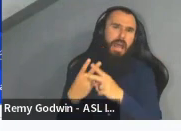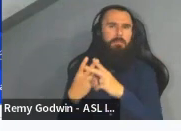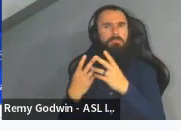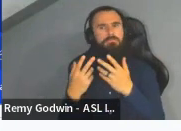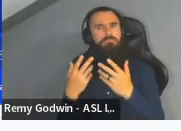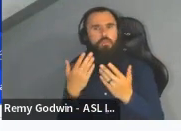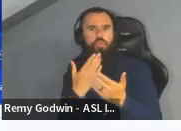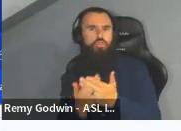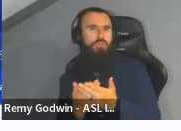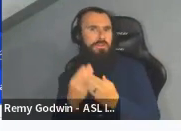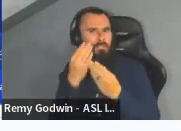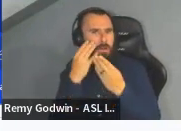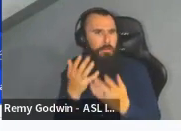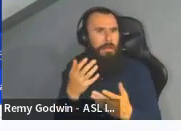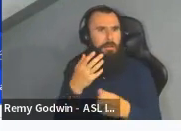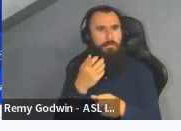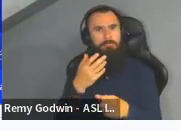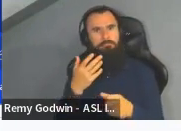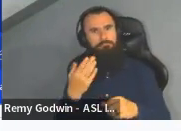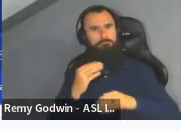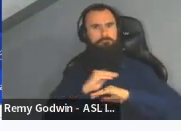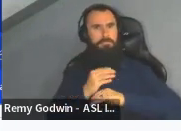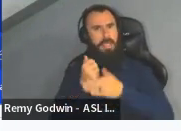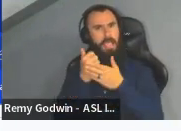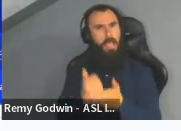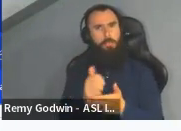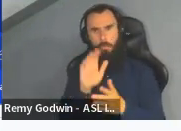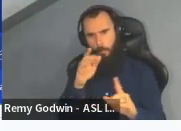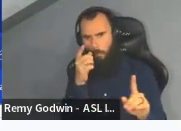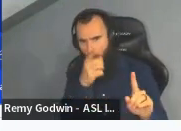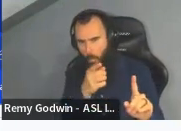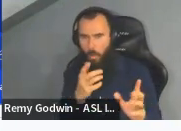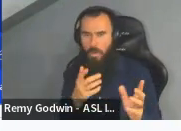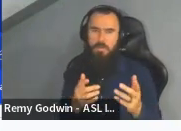and good for making your point and illustrating your